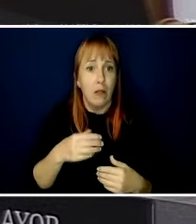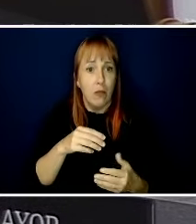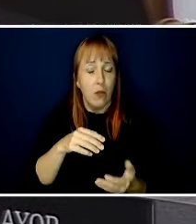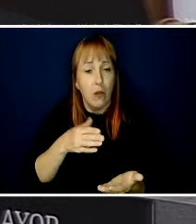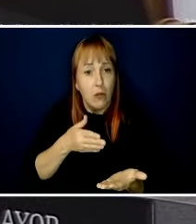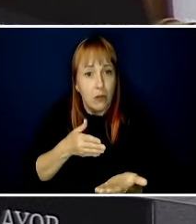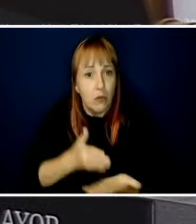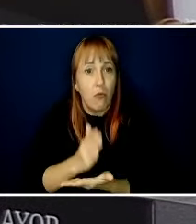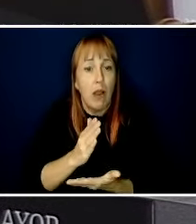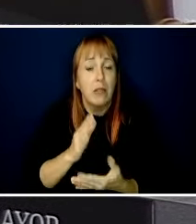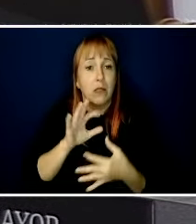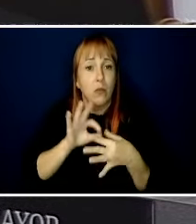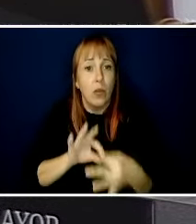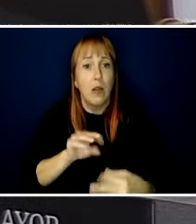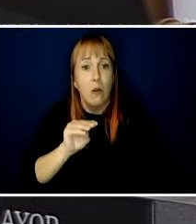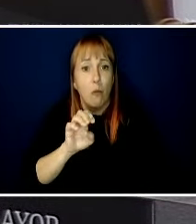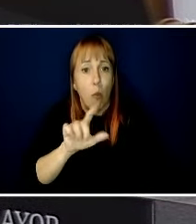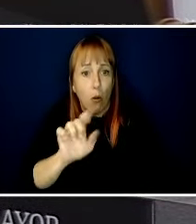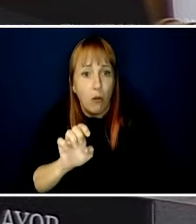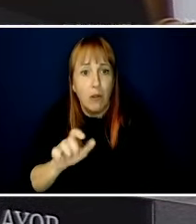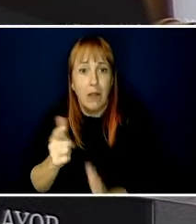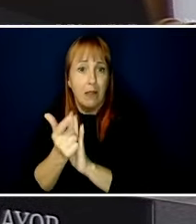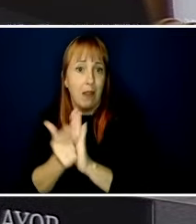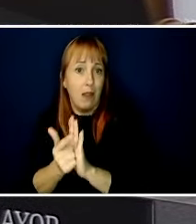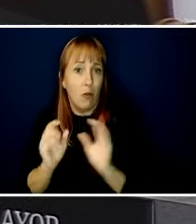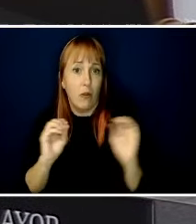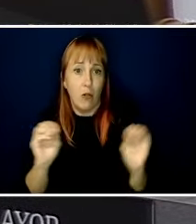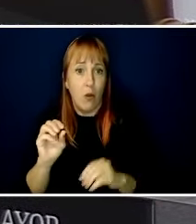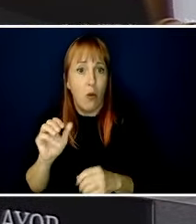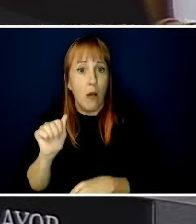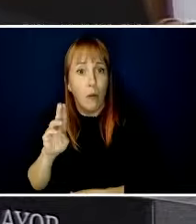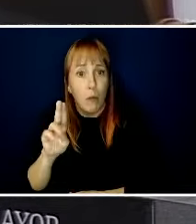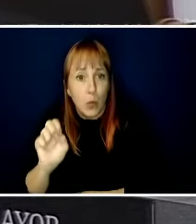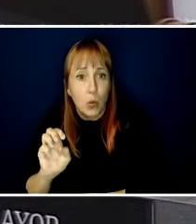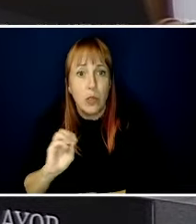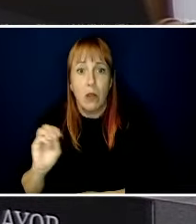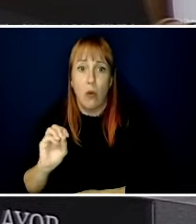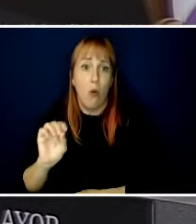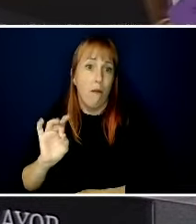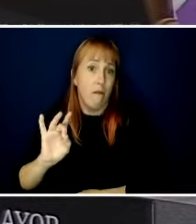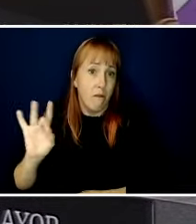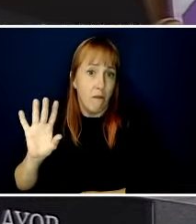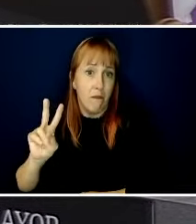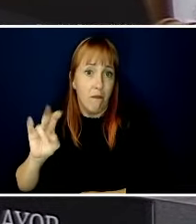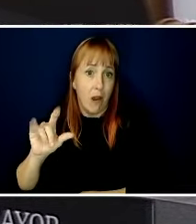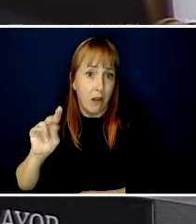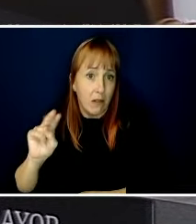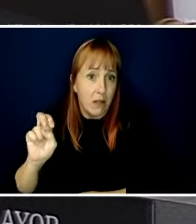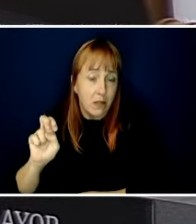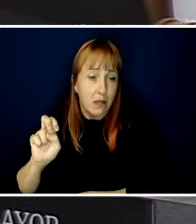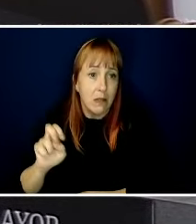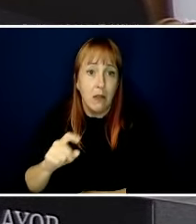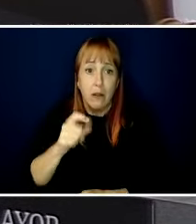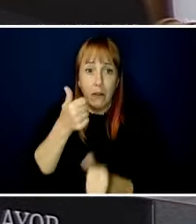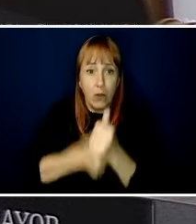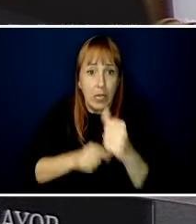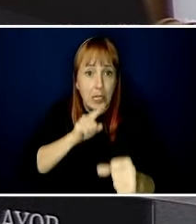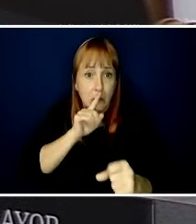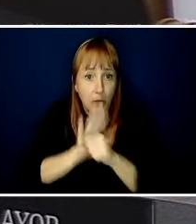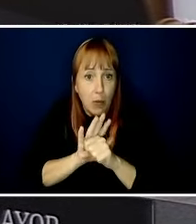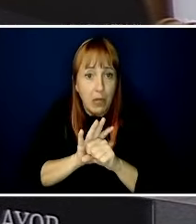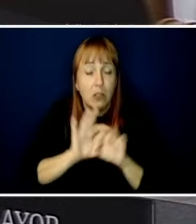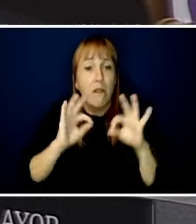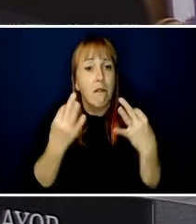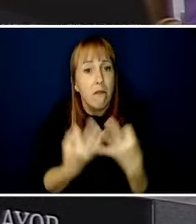live free of abuse and violence. So take this pledge with your families. It's for every family. And there's a